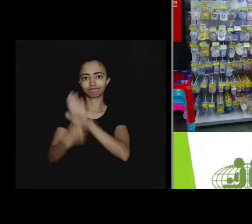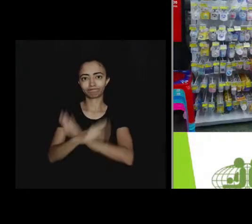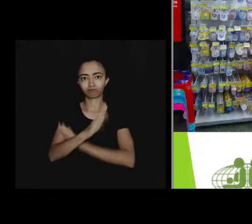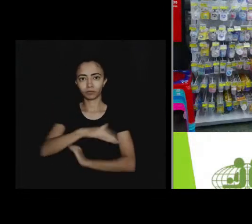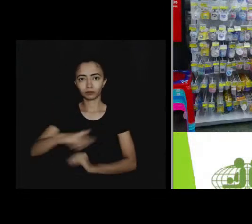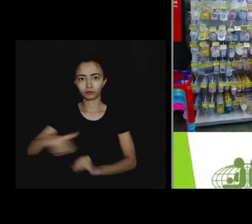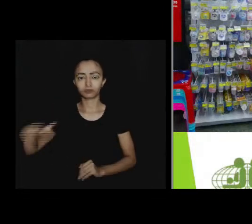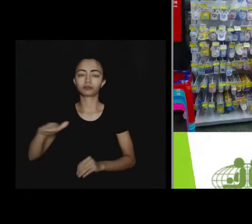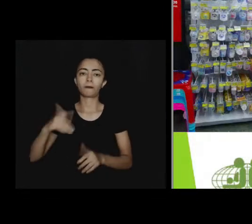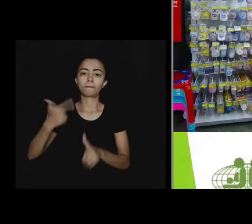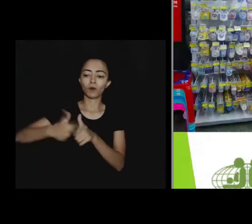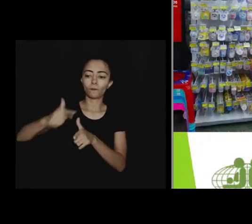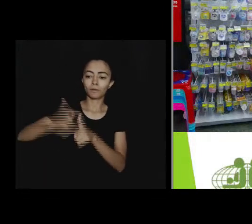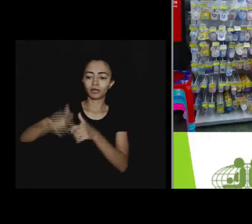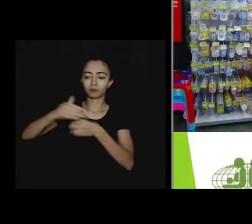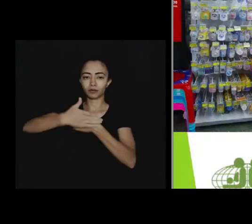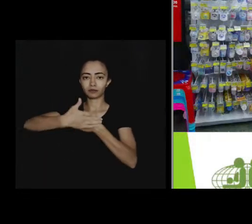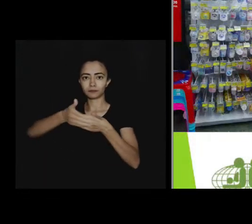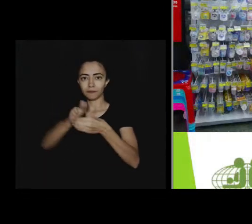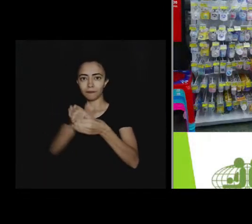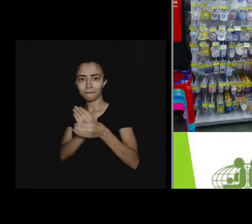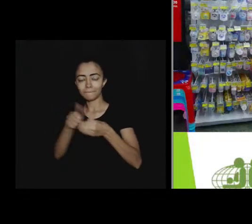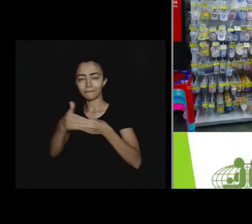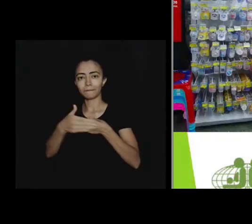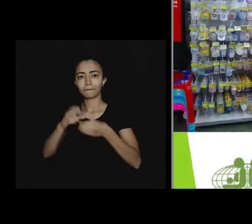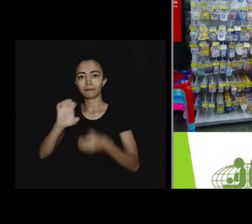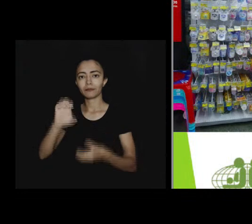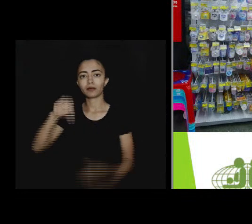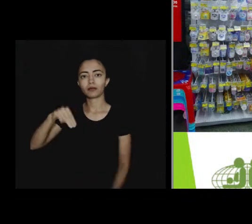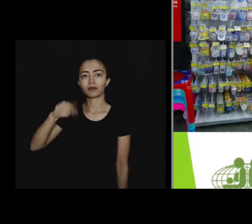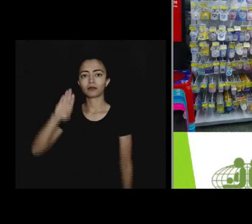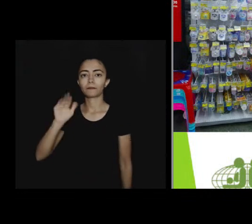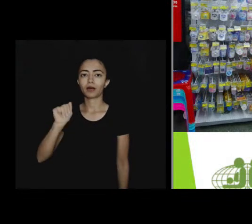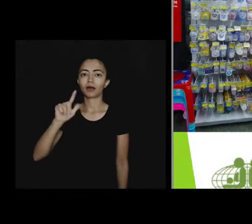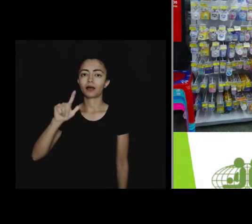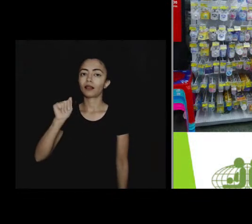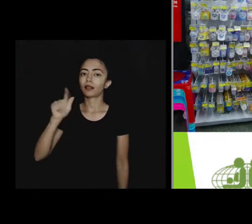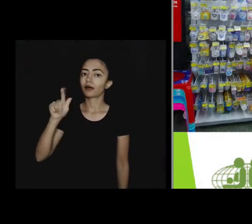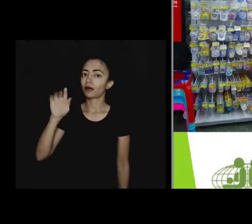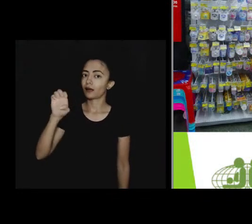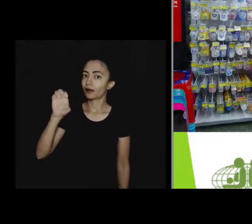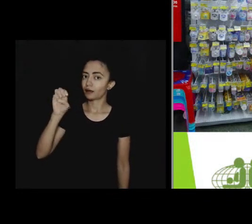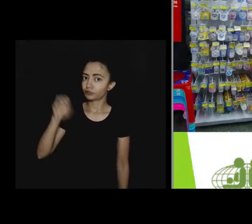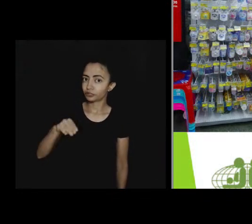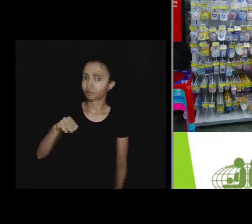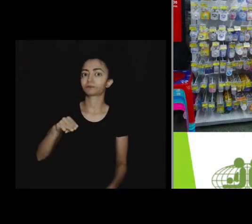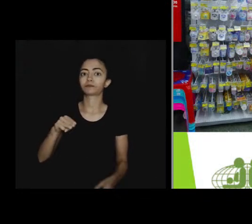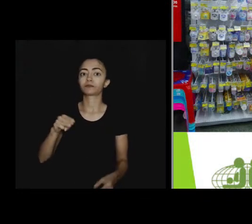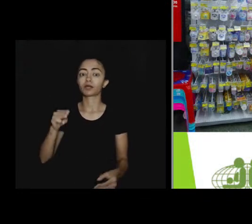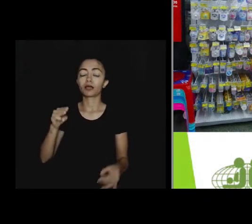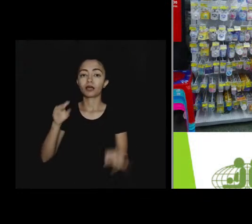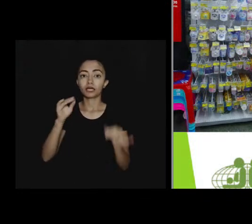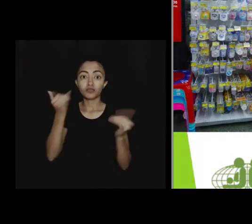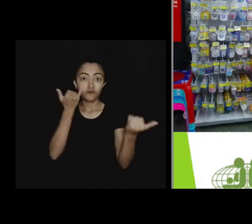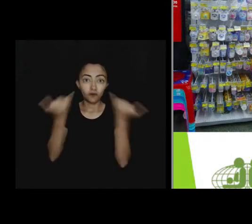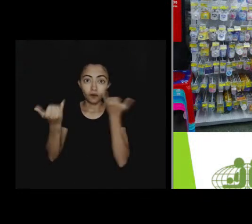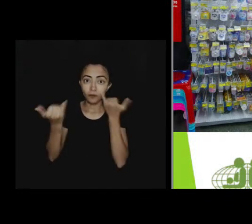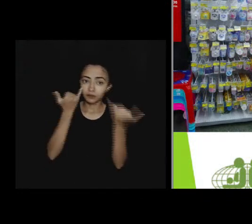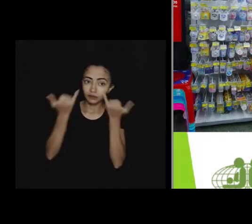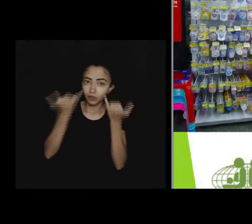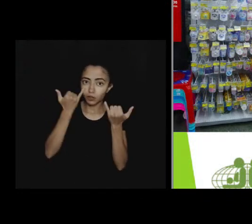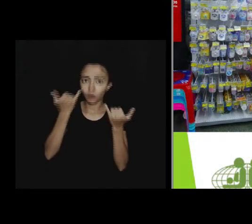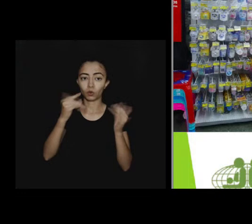for newborns. So problems with the labeling, publications that were done totally inadequate to